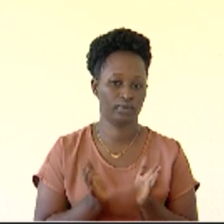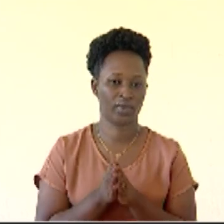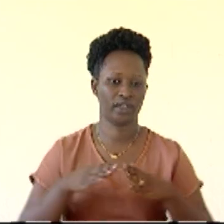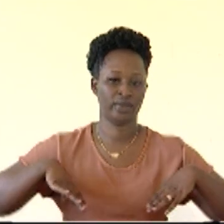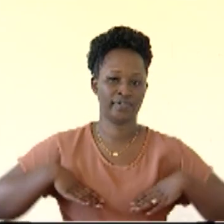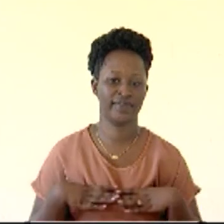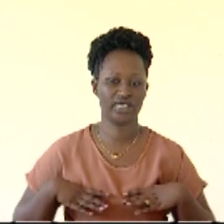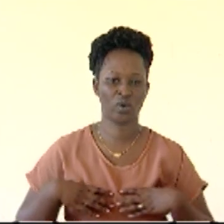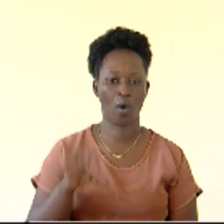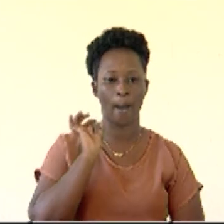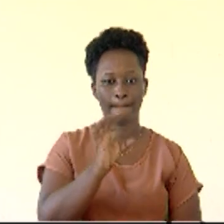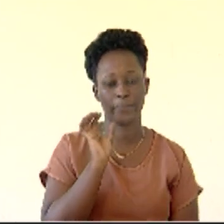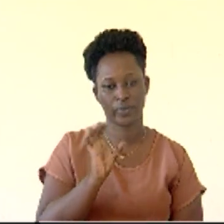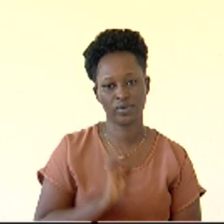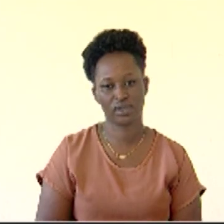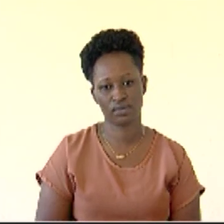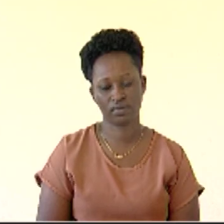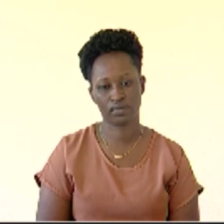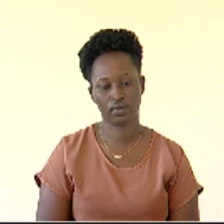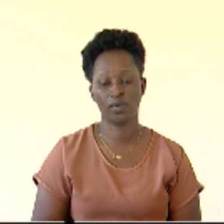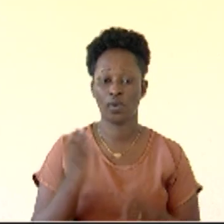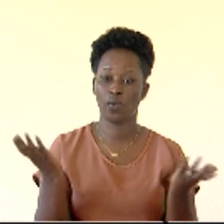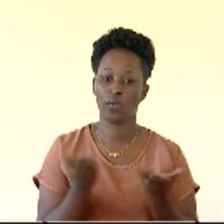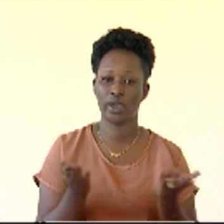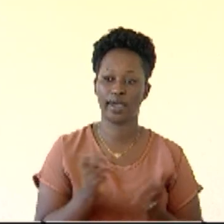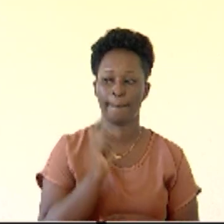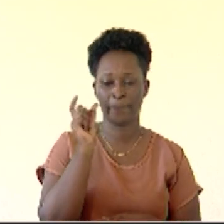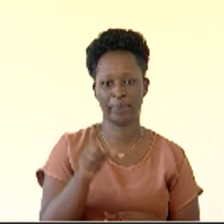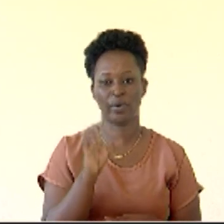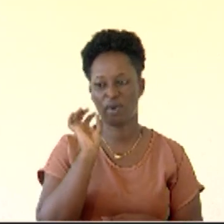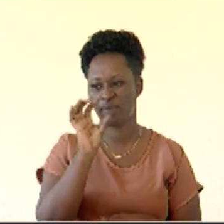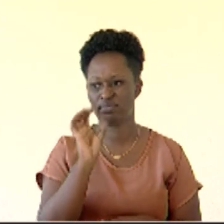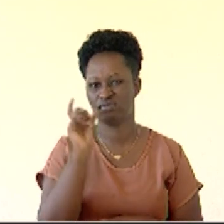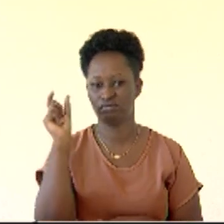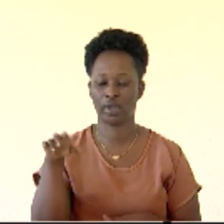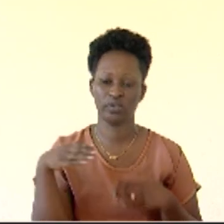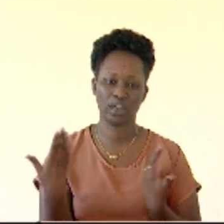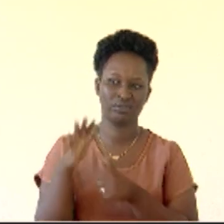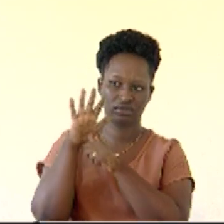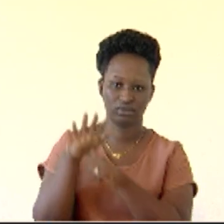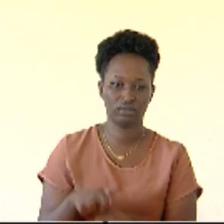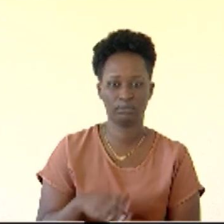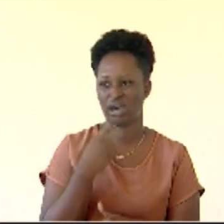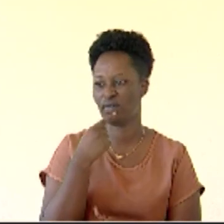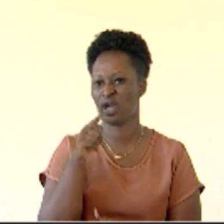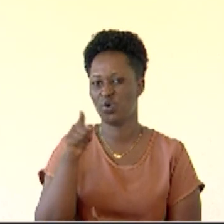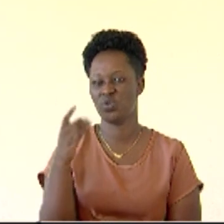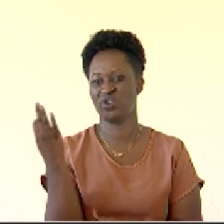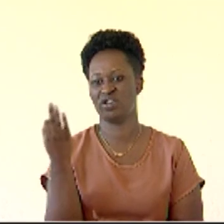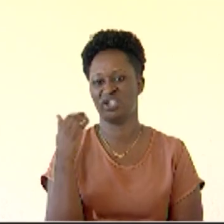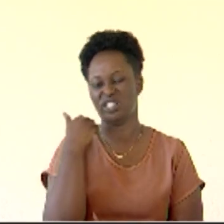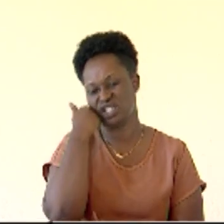abuse. Talk about physical abuse, where people, they just abuse someone and say, he's a prostitute.